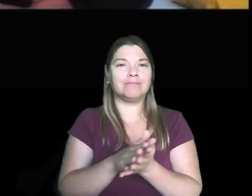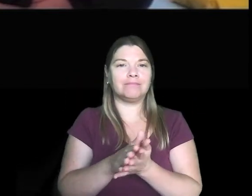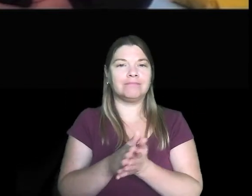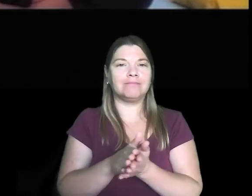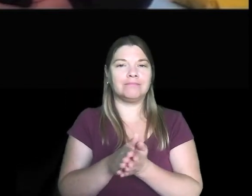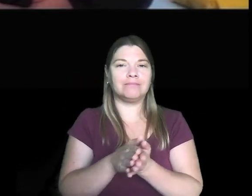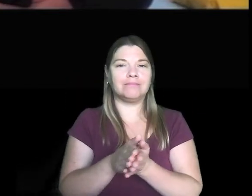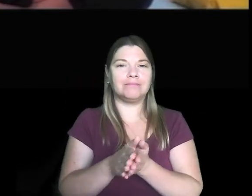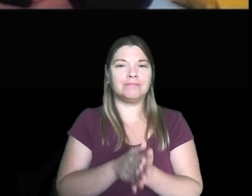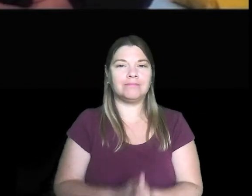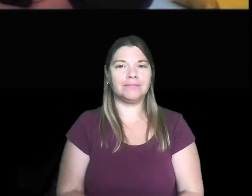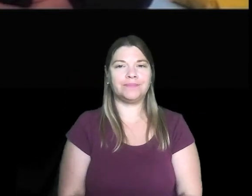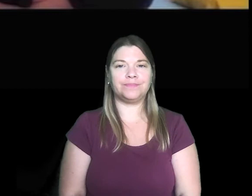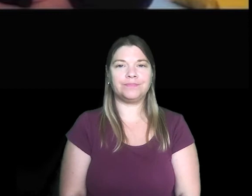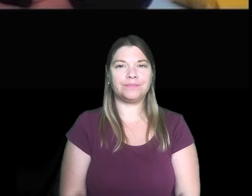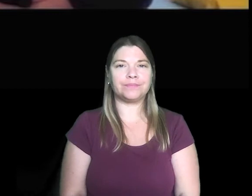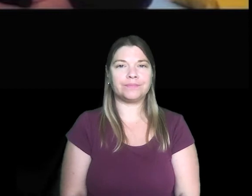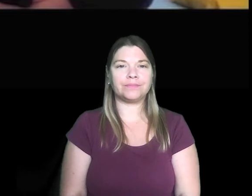together.